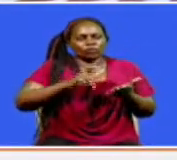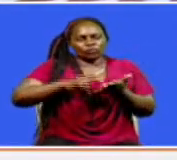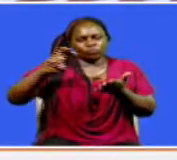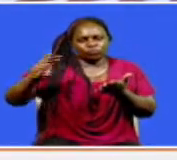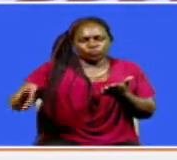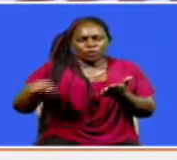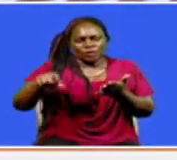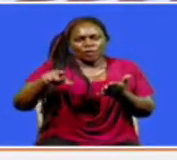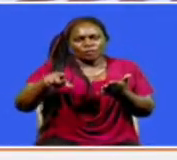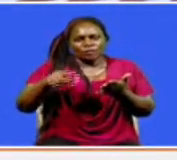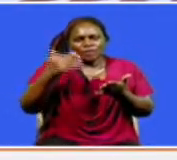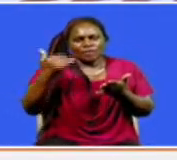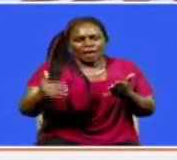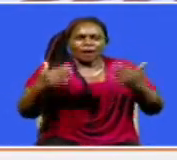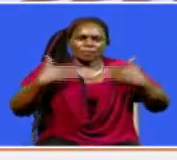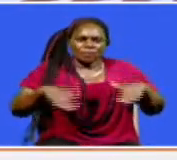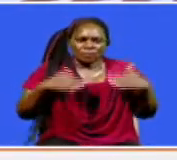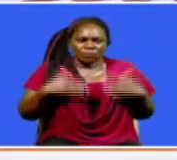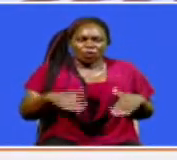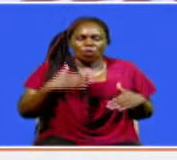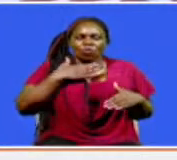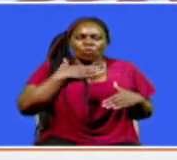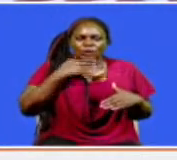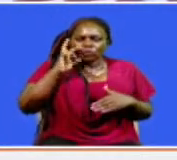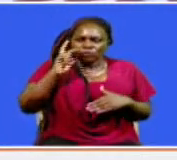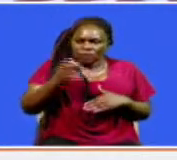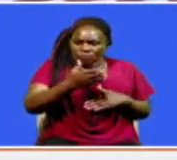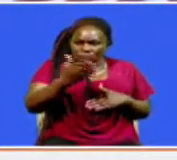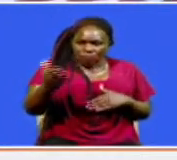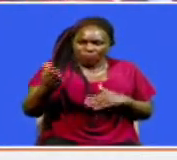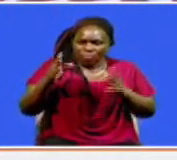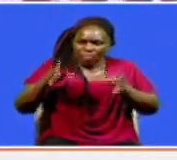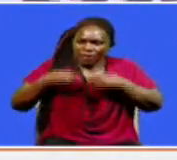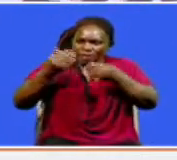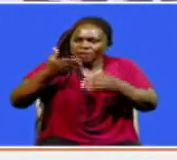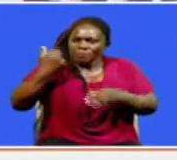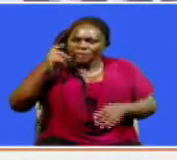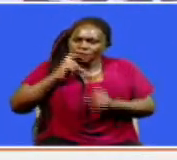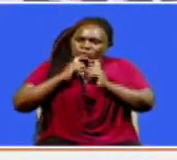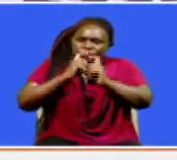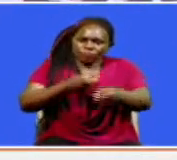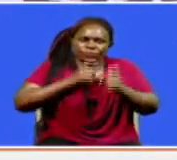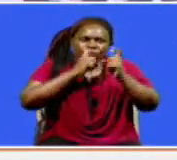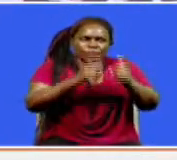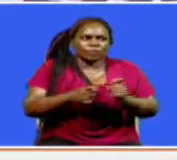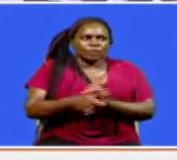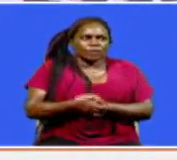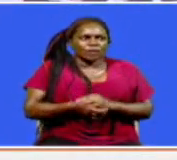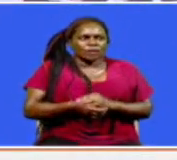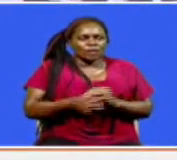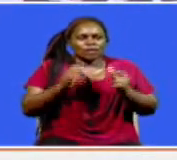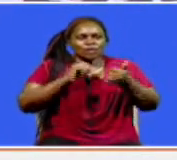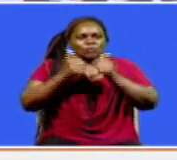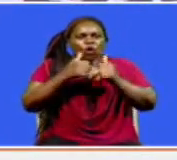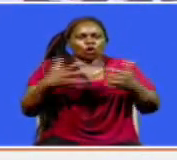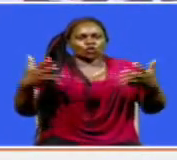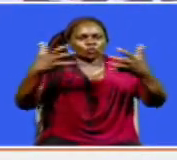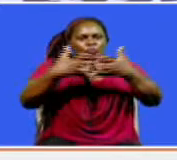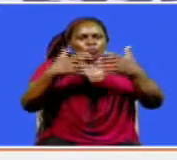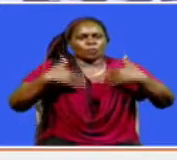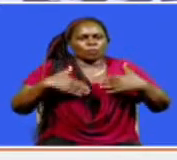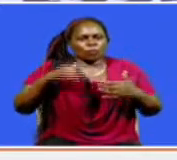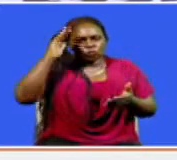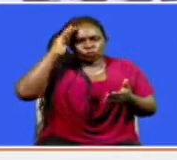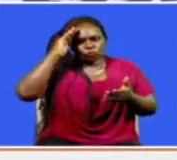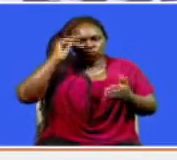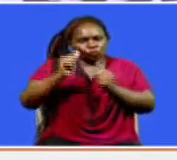and they're very energetic, younger people, and we want to see them give their best talent. Sports bring people together. And I